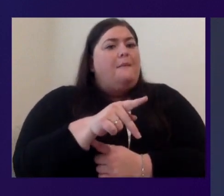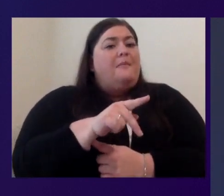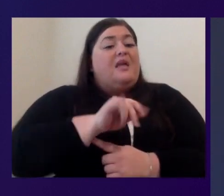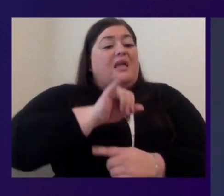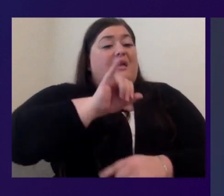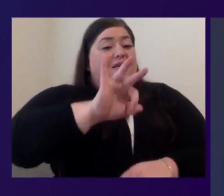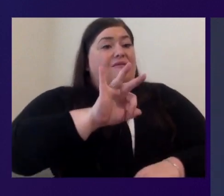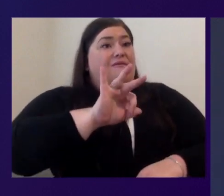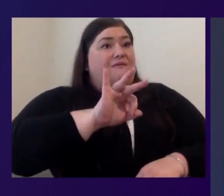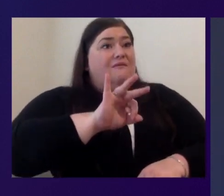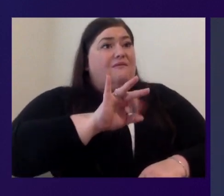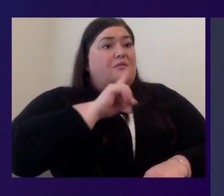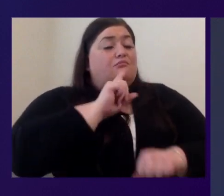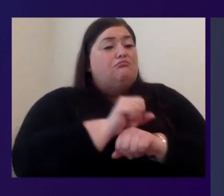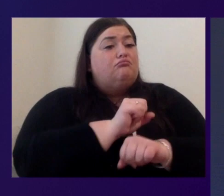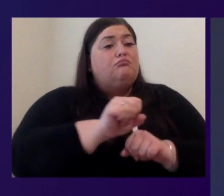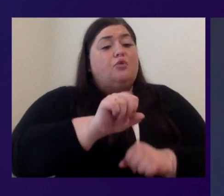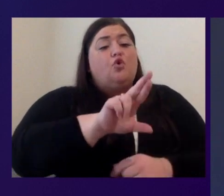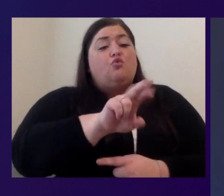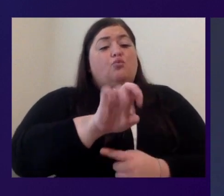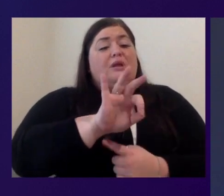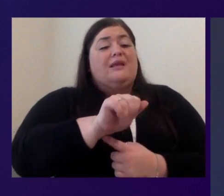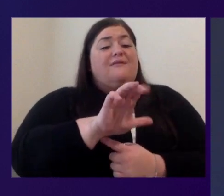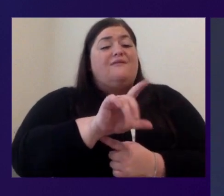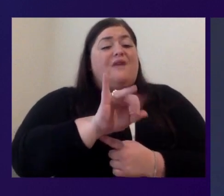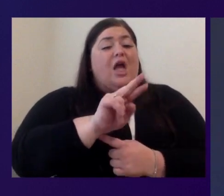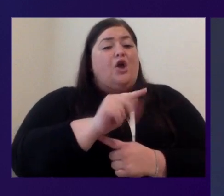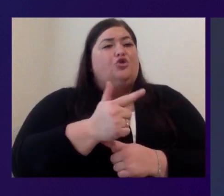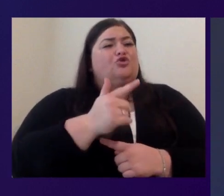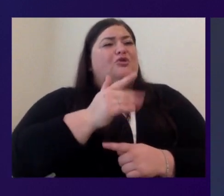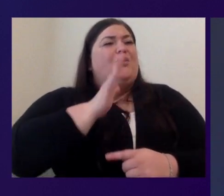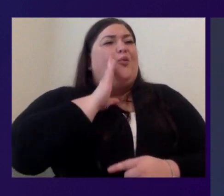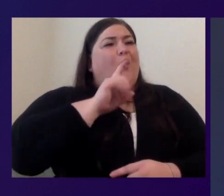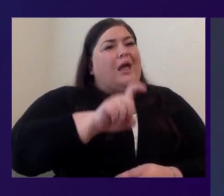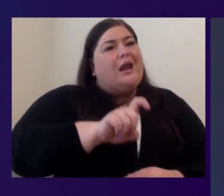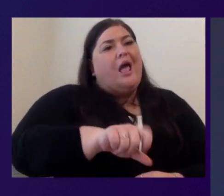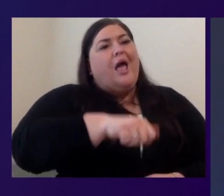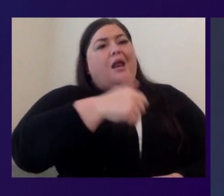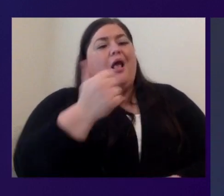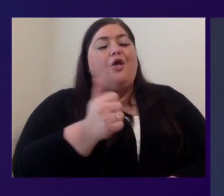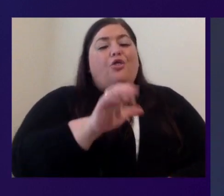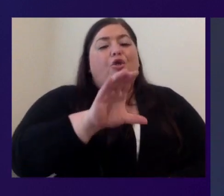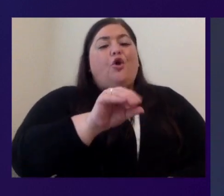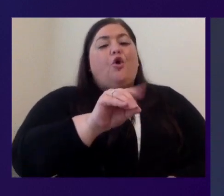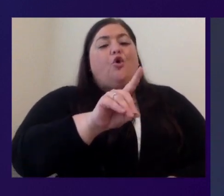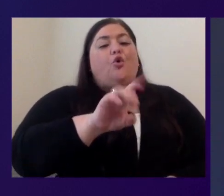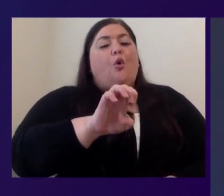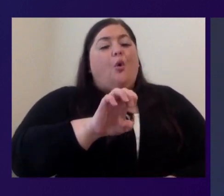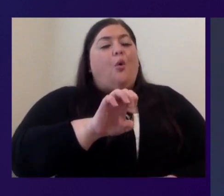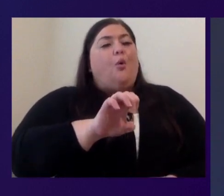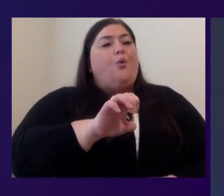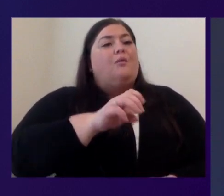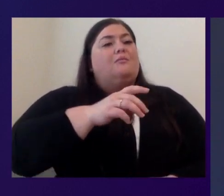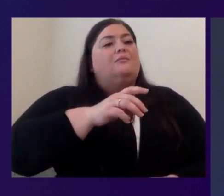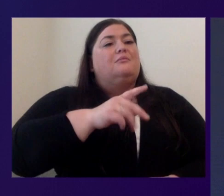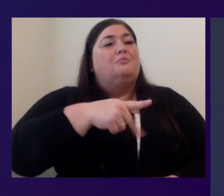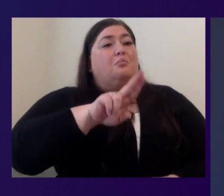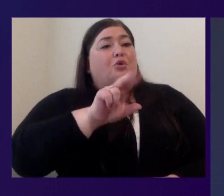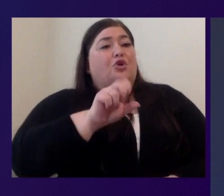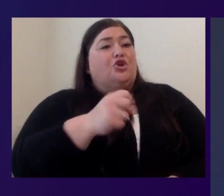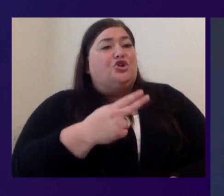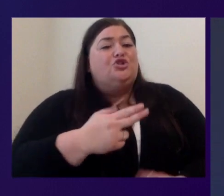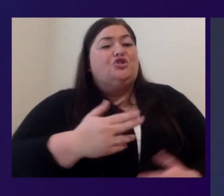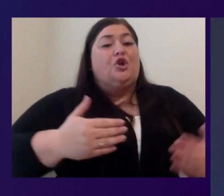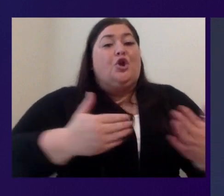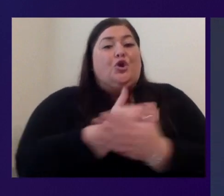would probably be like like a code push or something in a CI/CD pipeline, and then we have the new version. I imagine it's a little